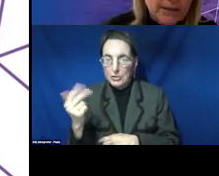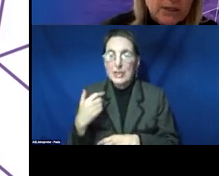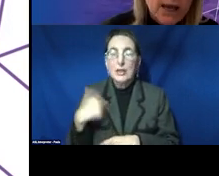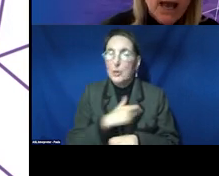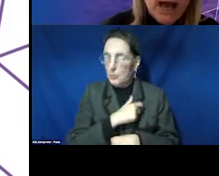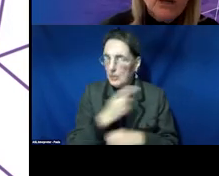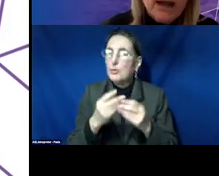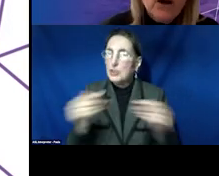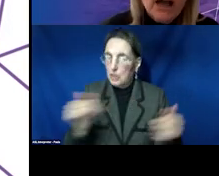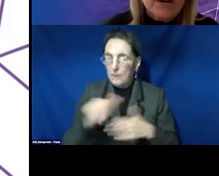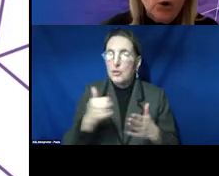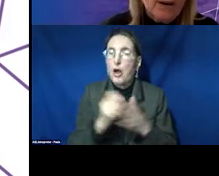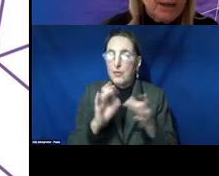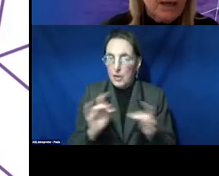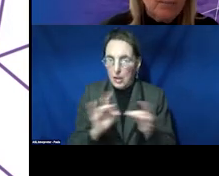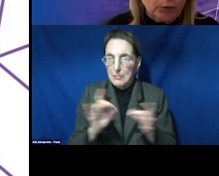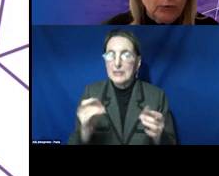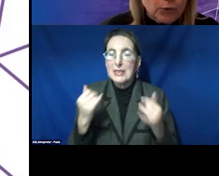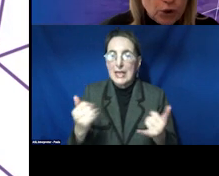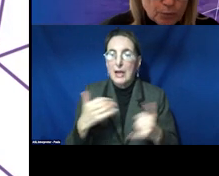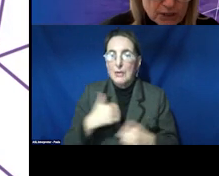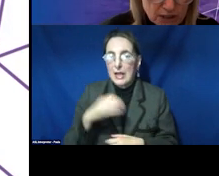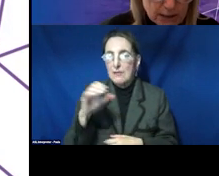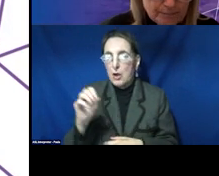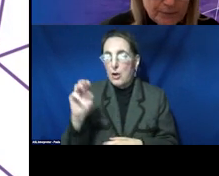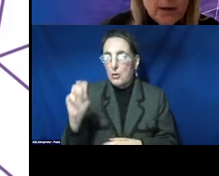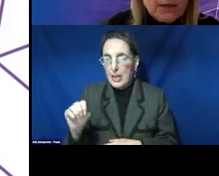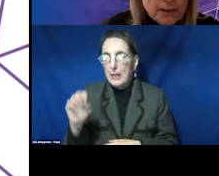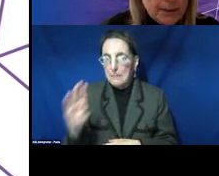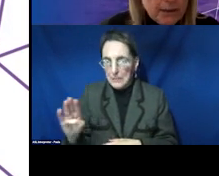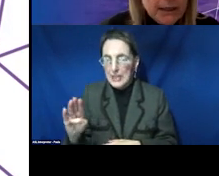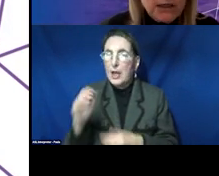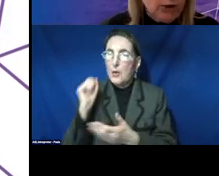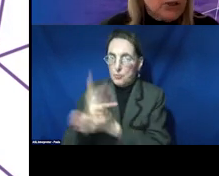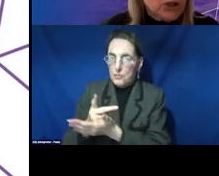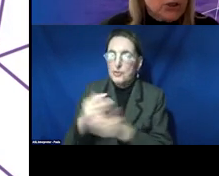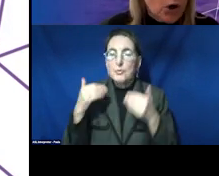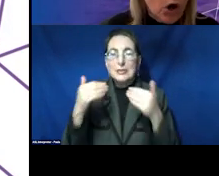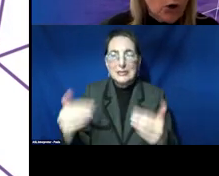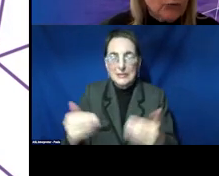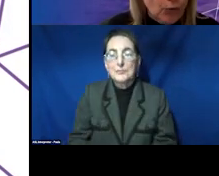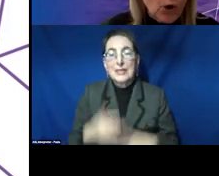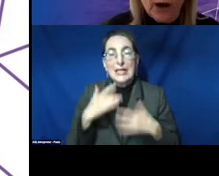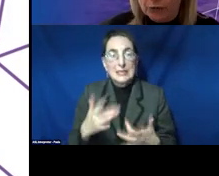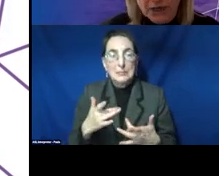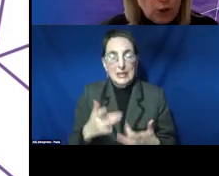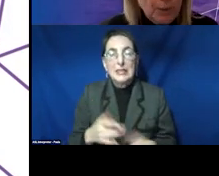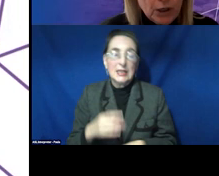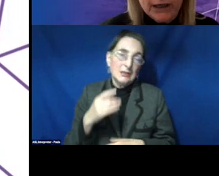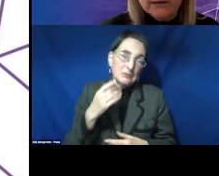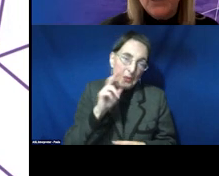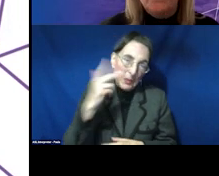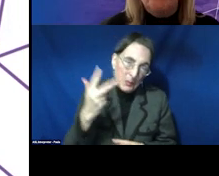all of the comments, and we now have OMB approval to proceed. Typically, clearances are for a